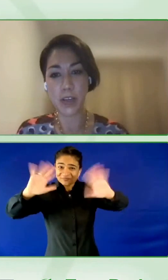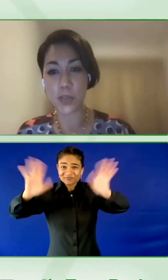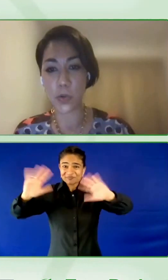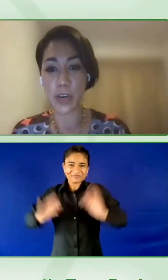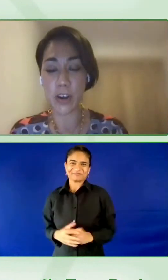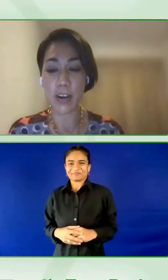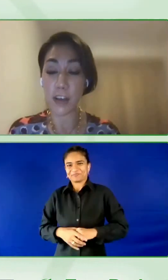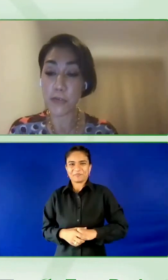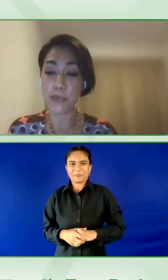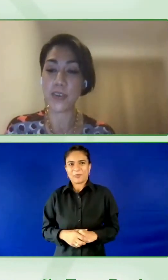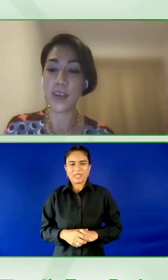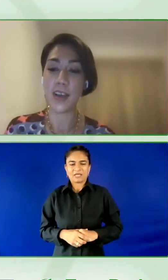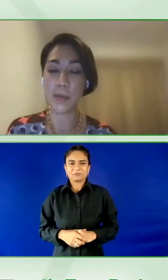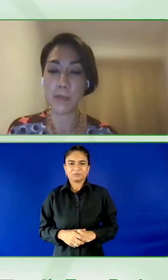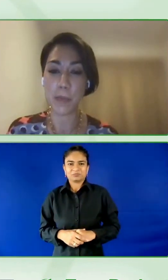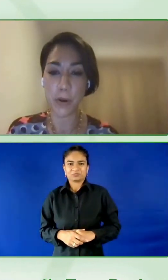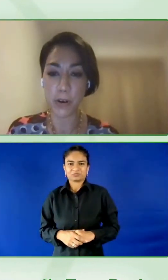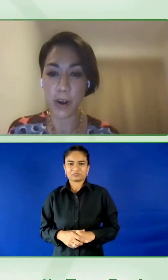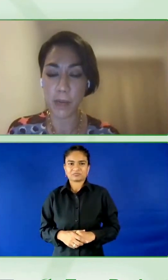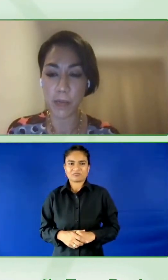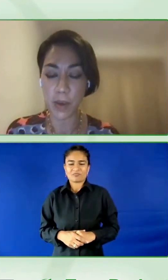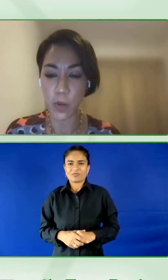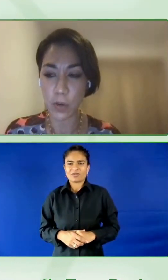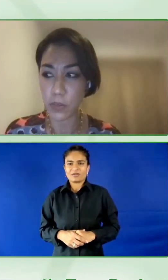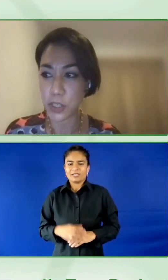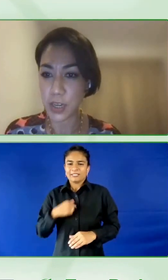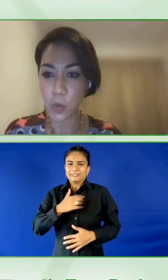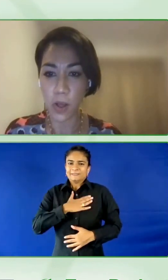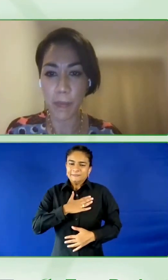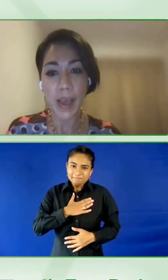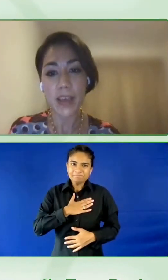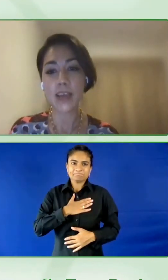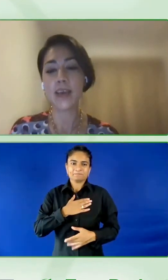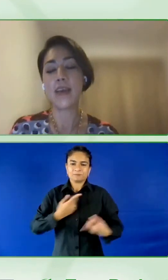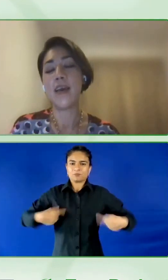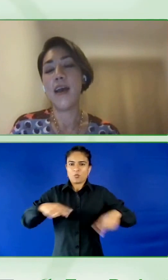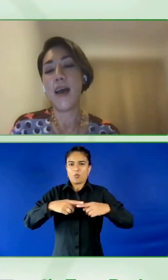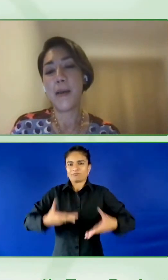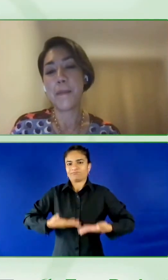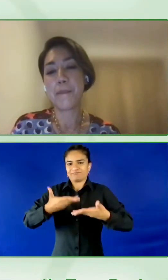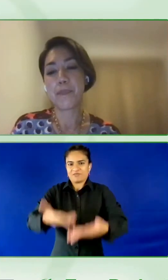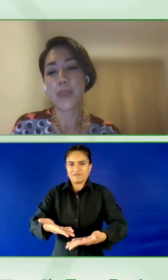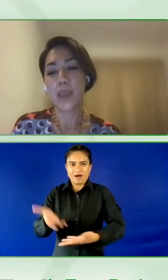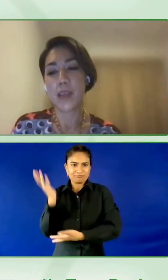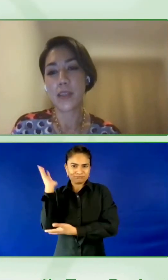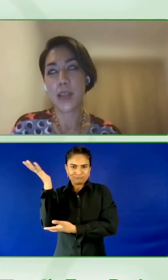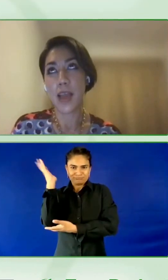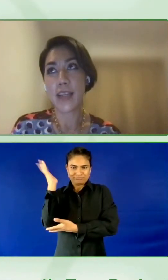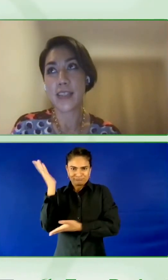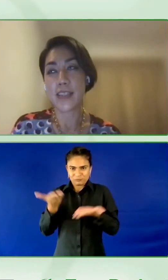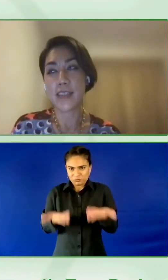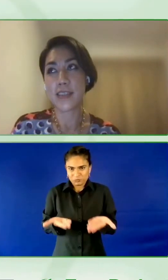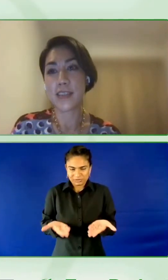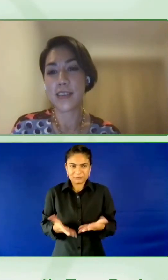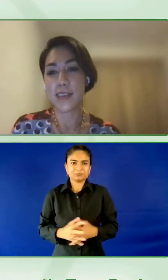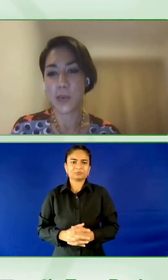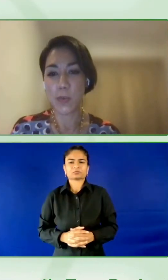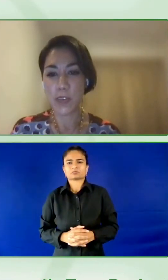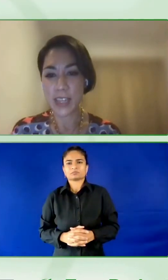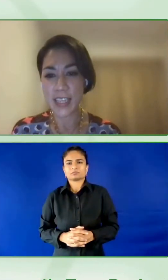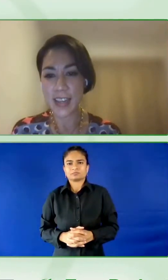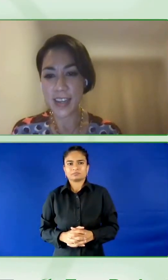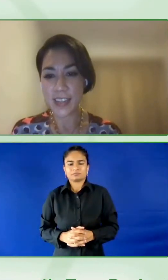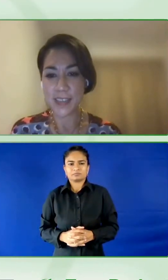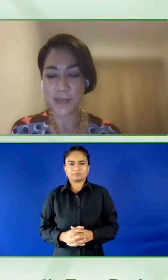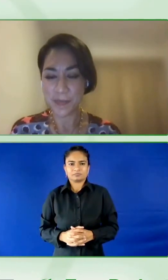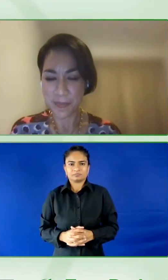talk to you about Disordinary Love, a program that we launched a little while back. And can we